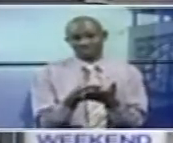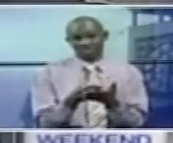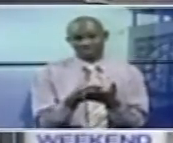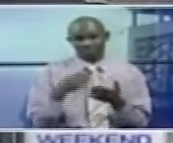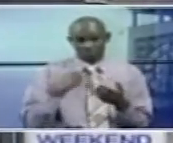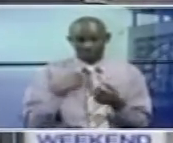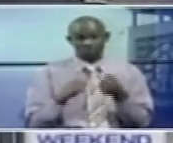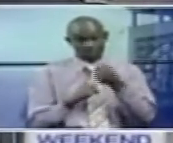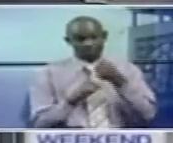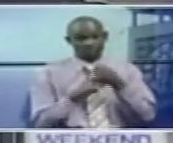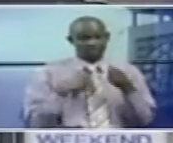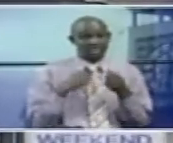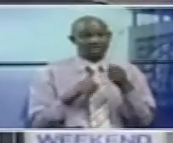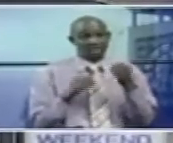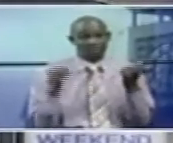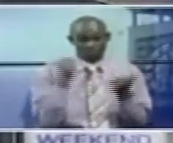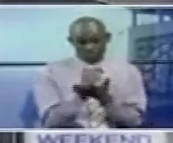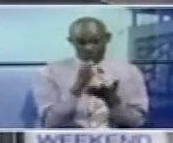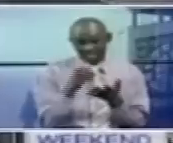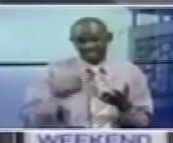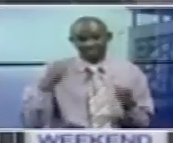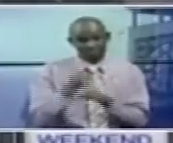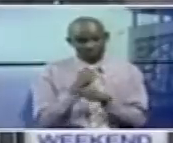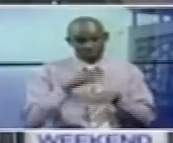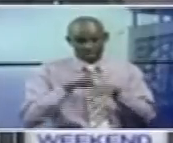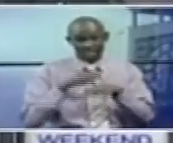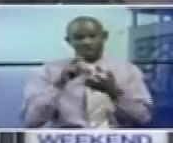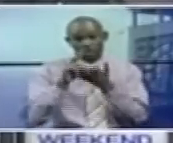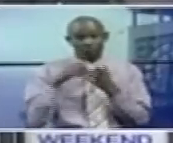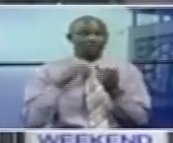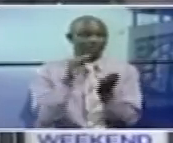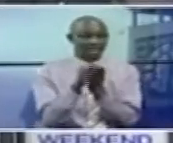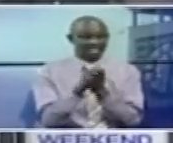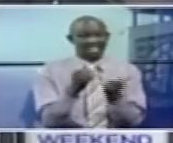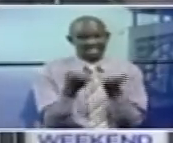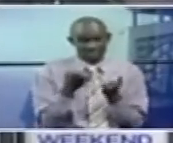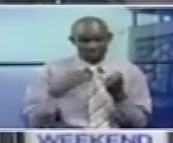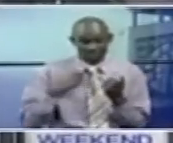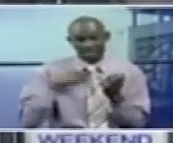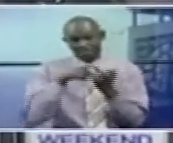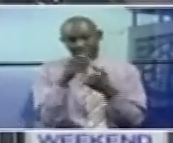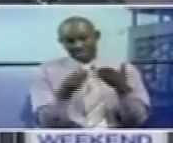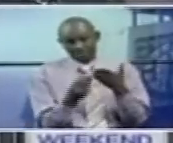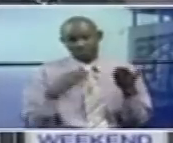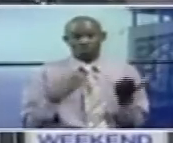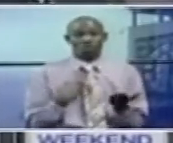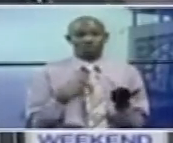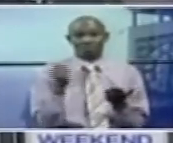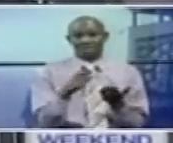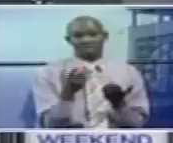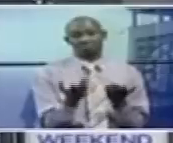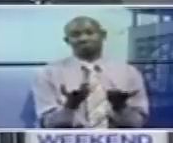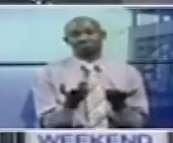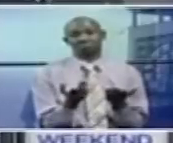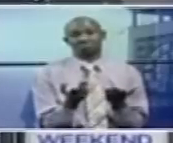in employment, It's hard to get a loan from a bank, or they require your payslip, your monthly payslip.